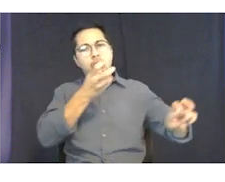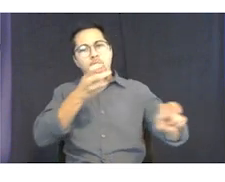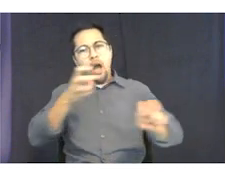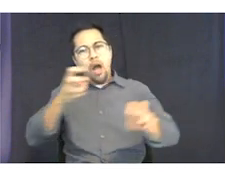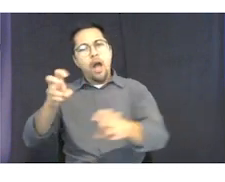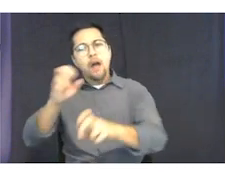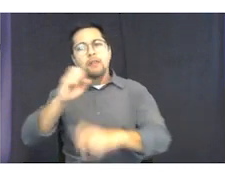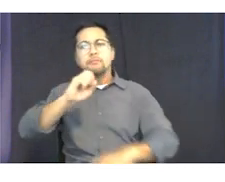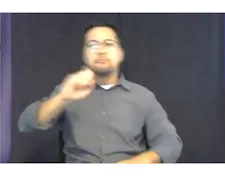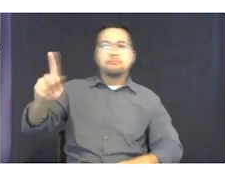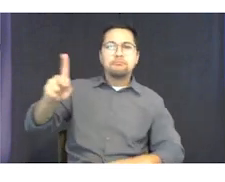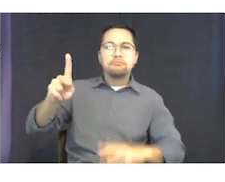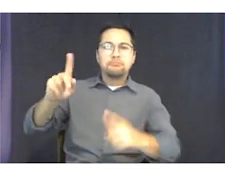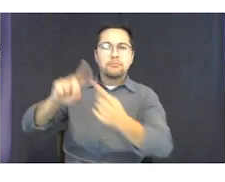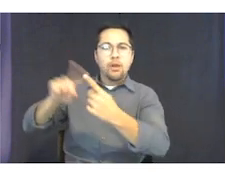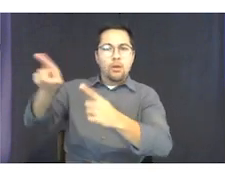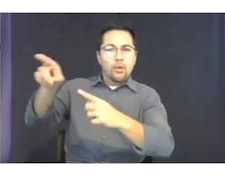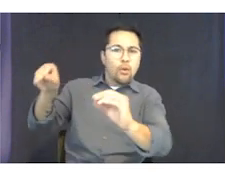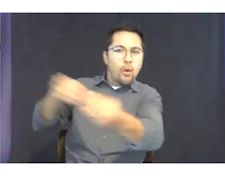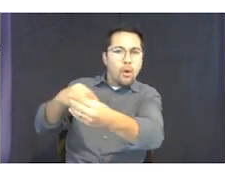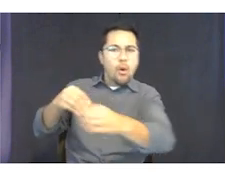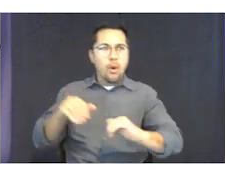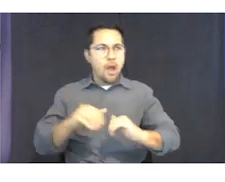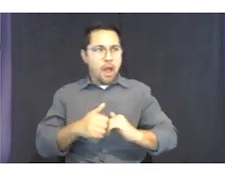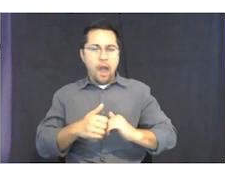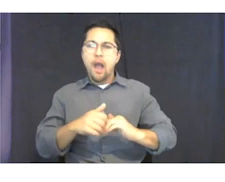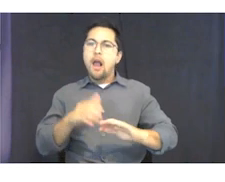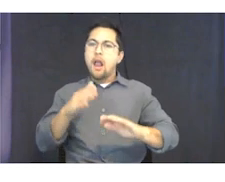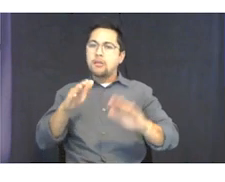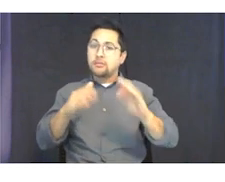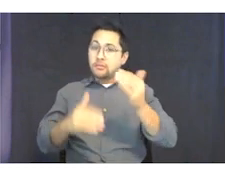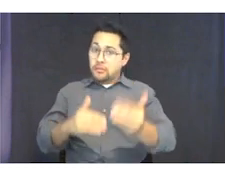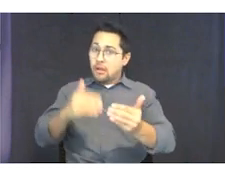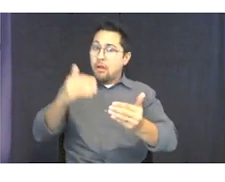the office, how you need to take your time